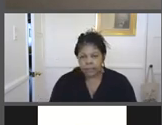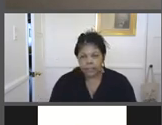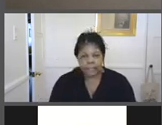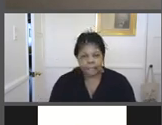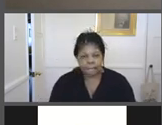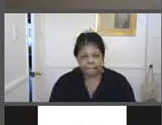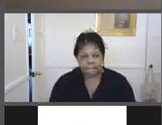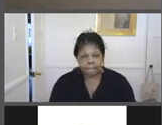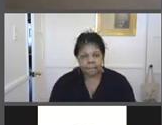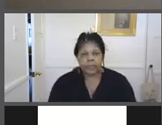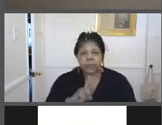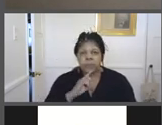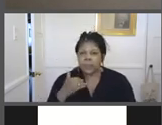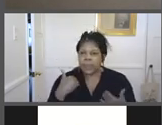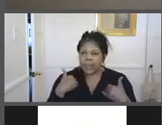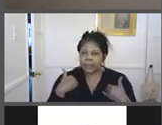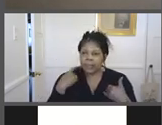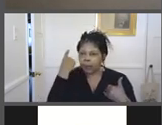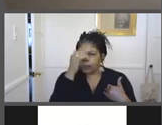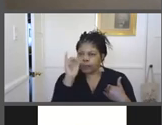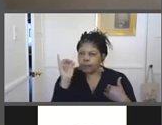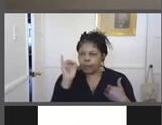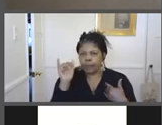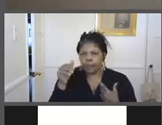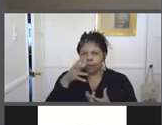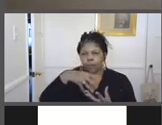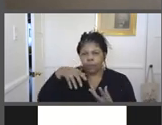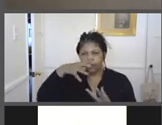It really has kind of a smoky feel to it, doesn't it?